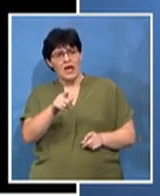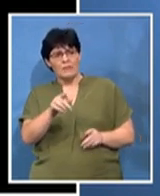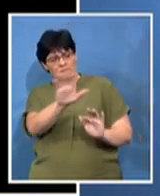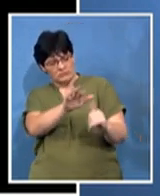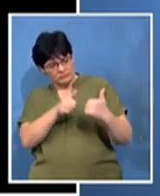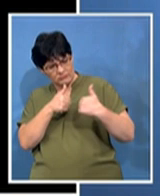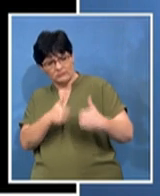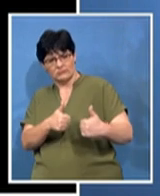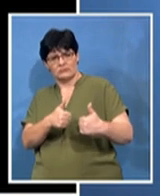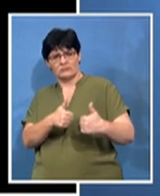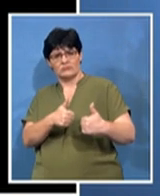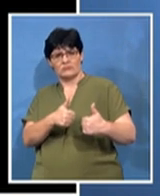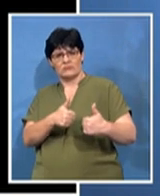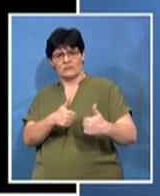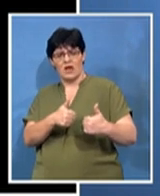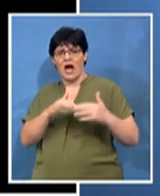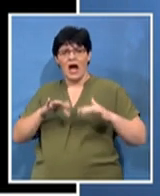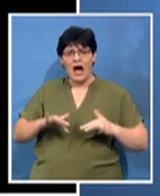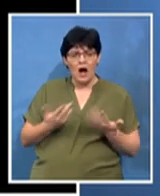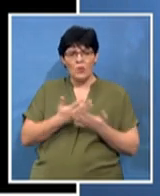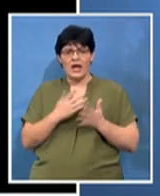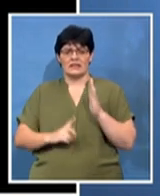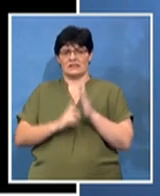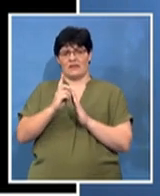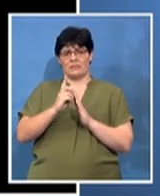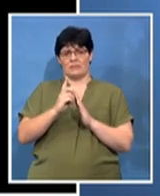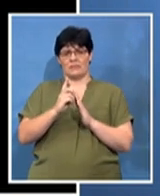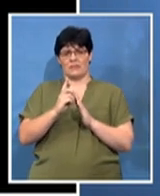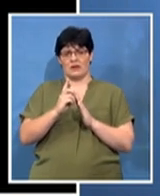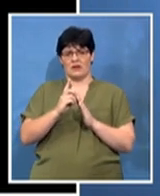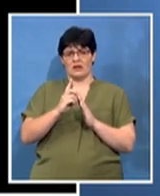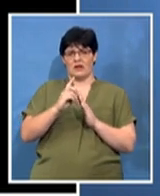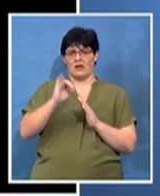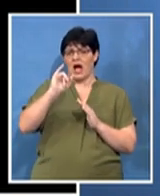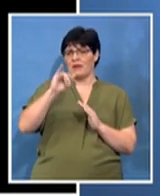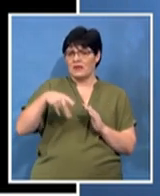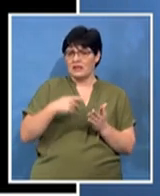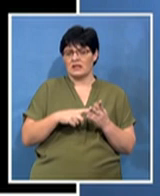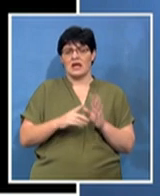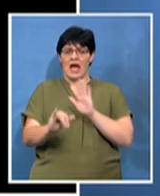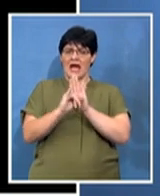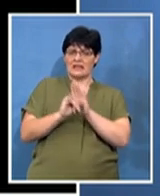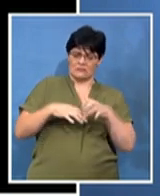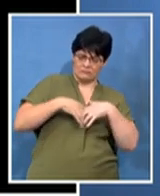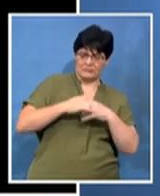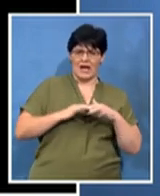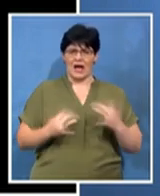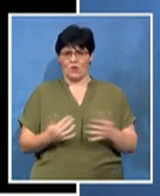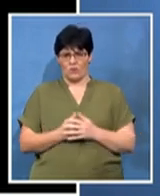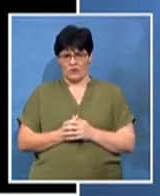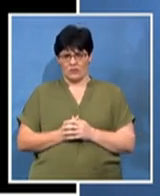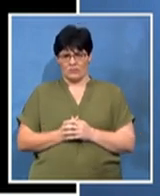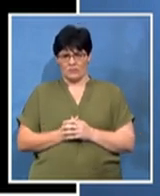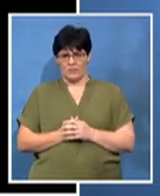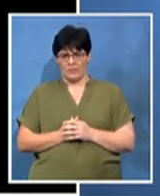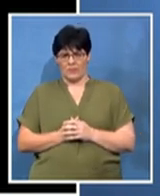that we developed our IP and how it is we developed our identity. It was for the first time that we heard of a party called the Party of